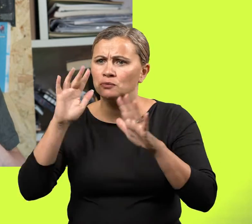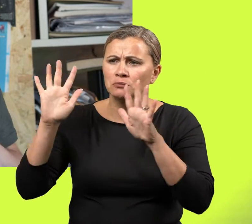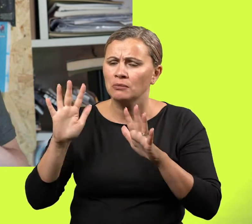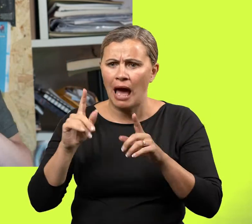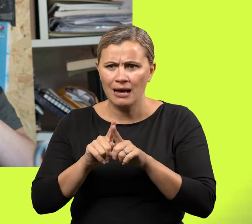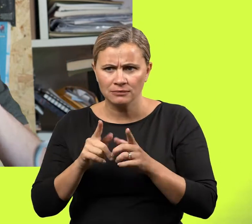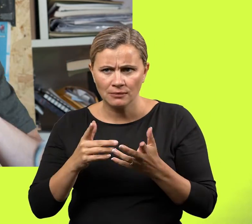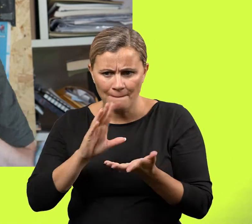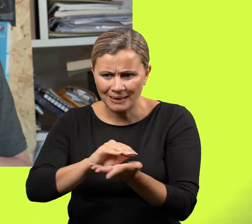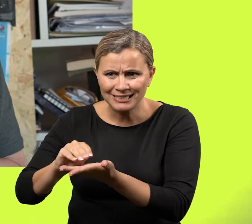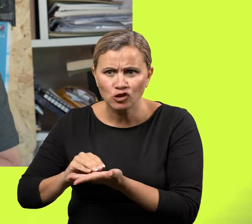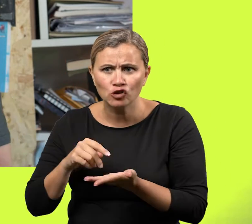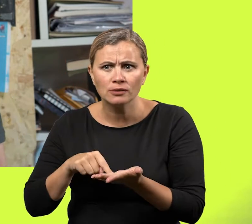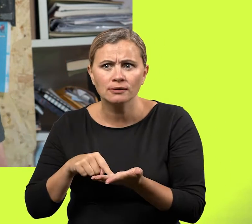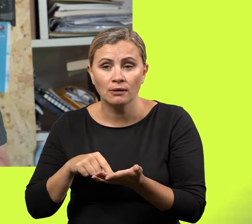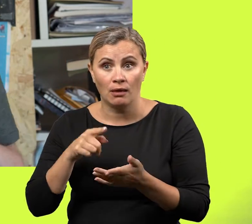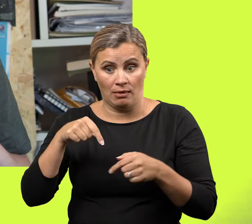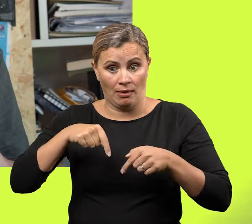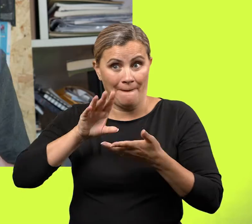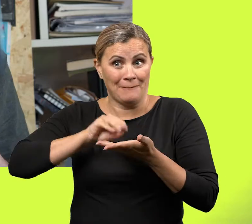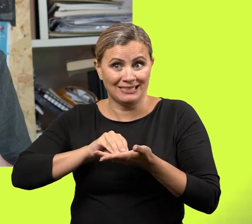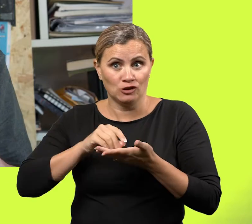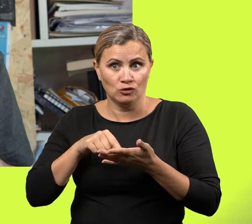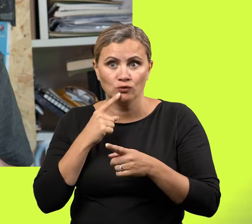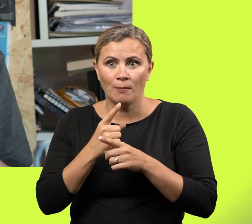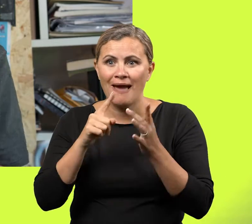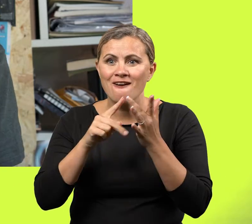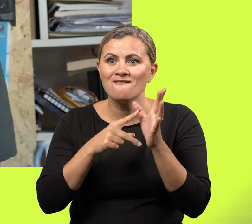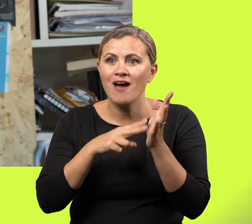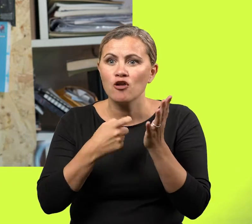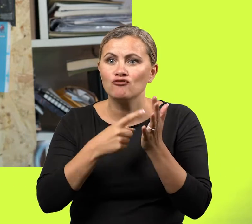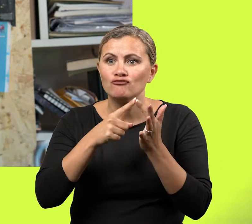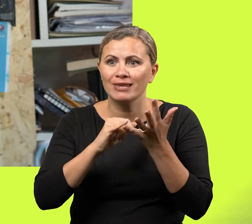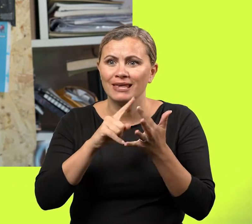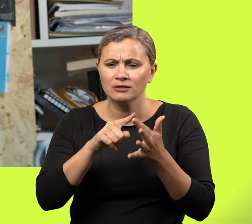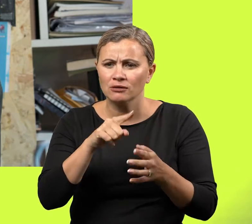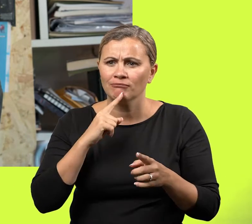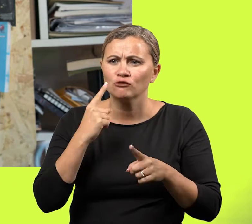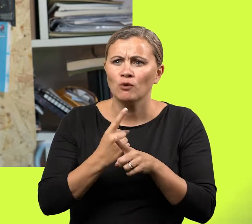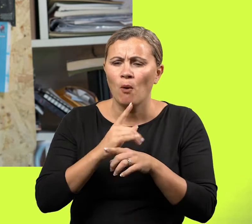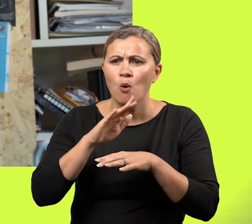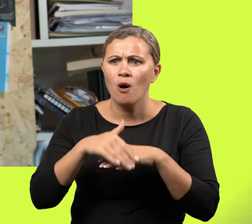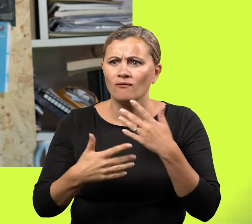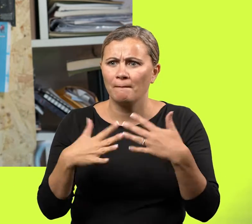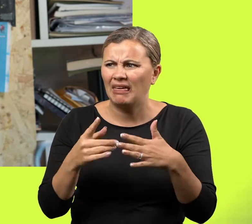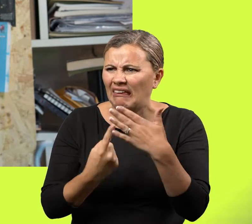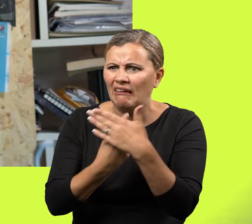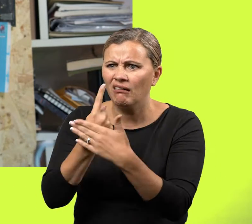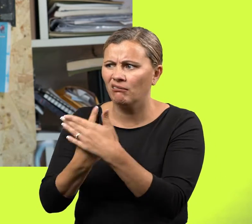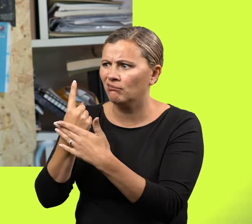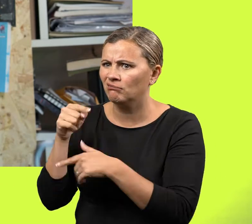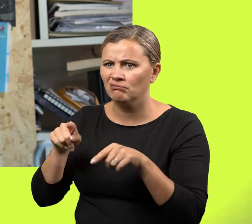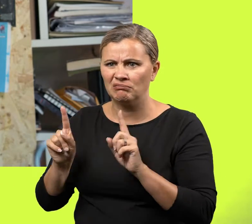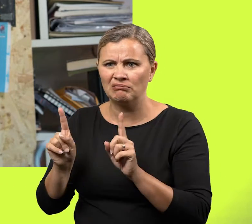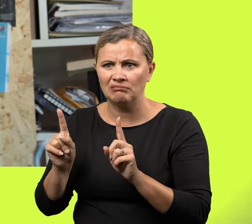messages. In this message, Ivan Rees refers to the